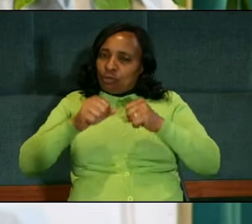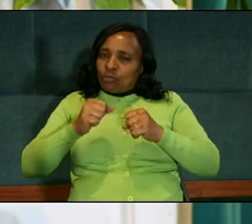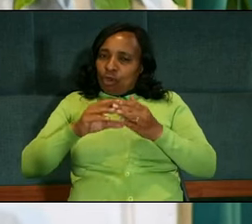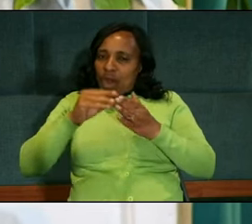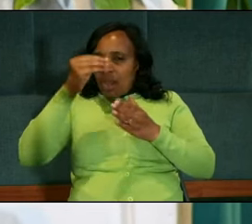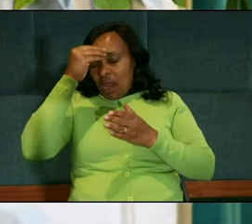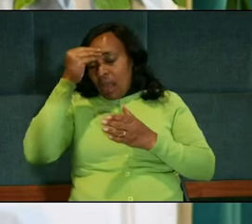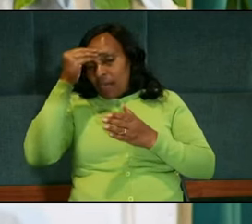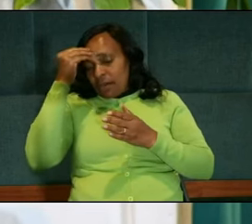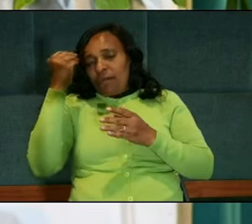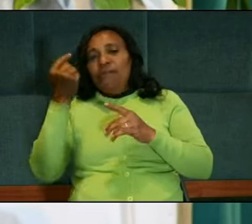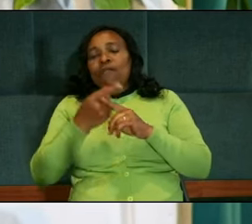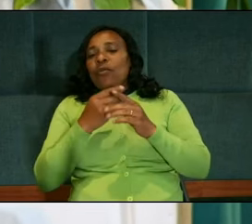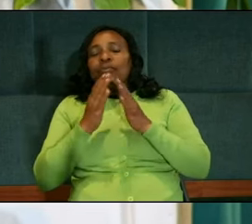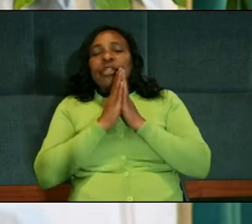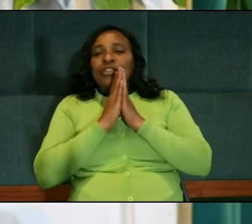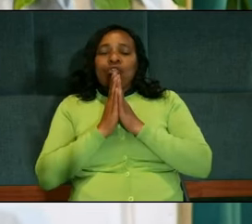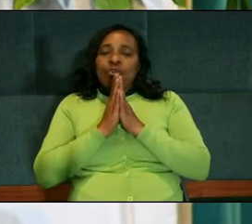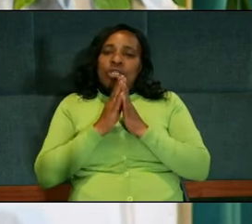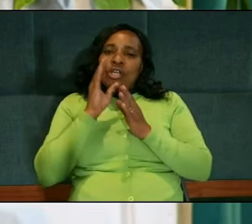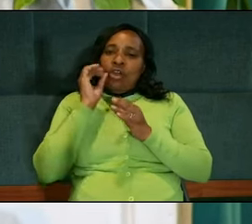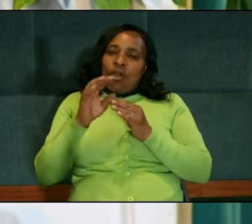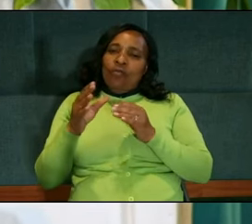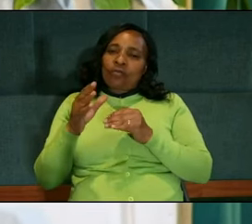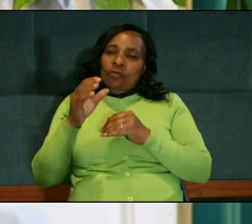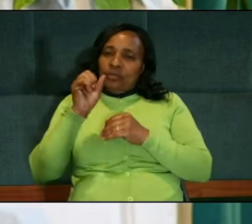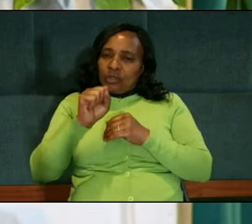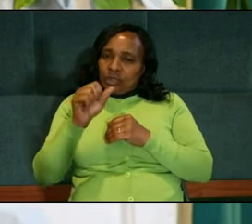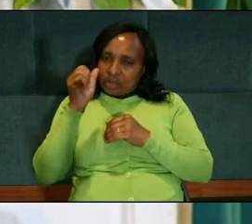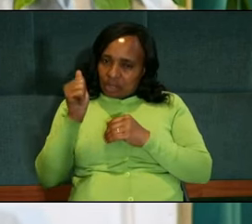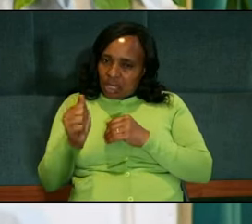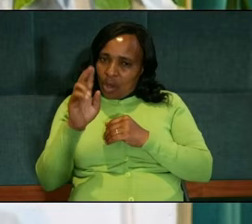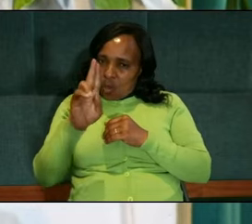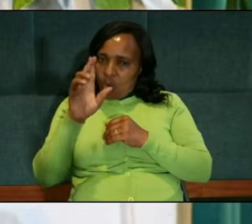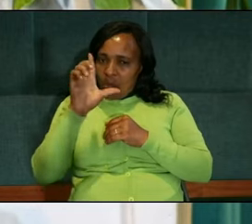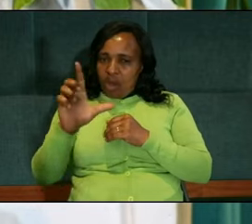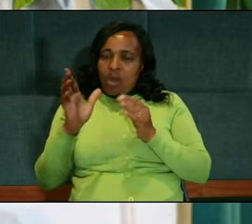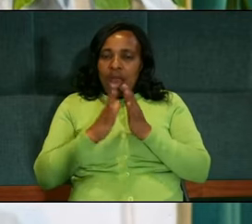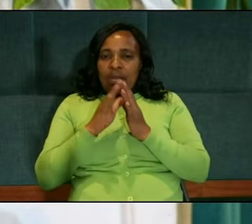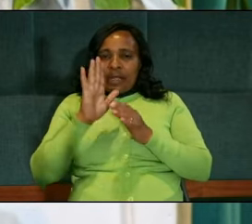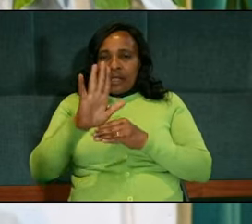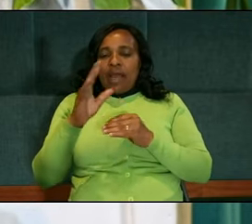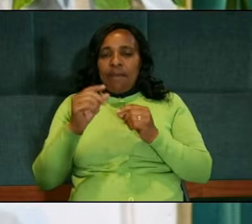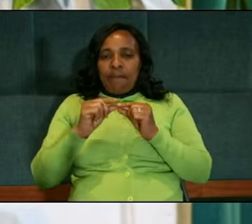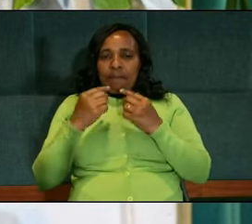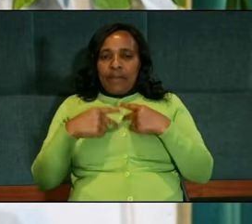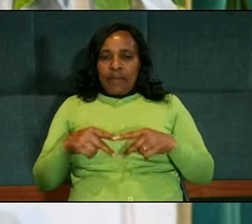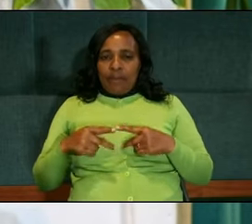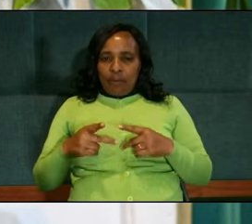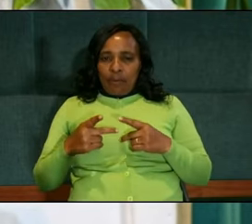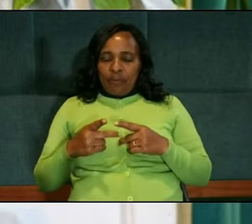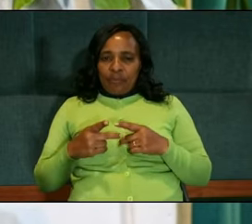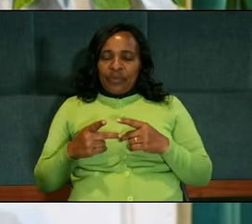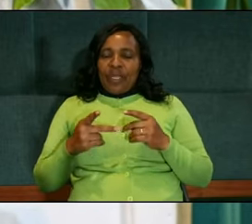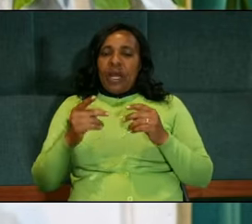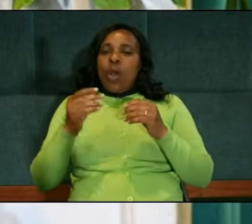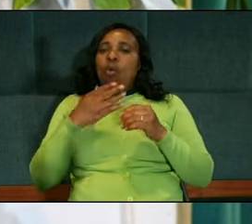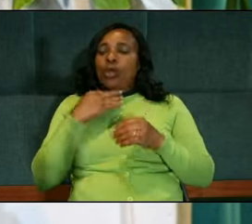learn from the story of Saul and his fall. So I'd like to